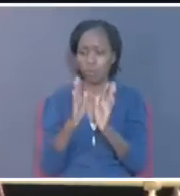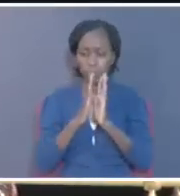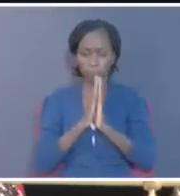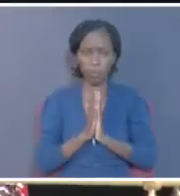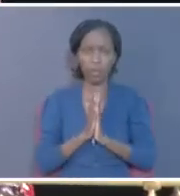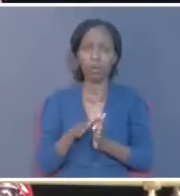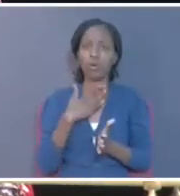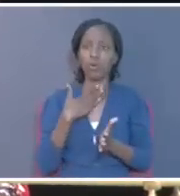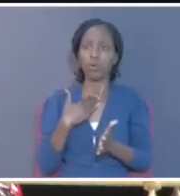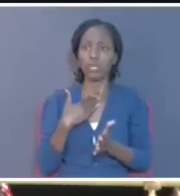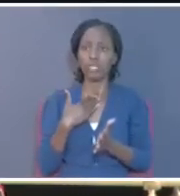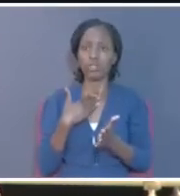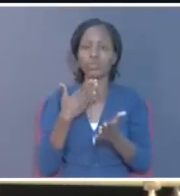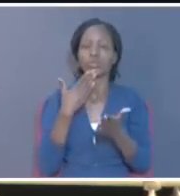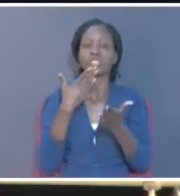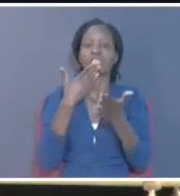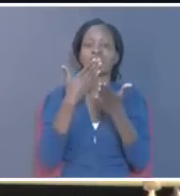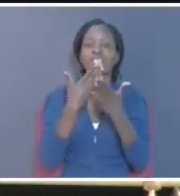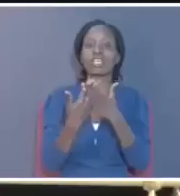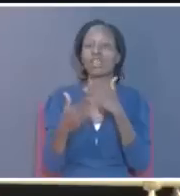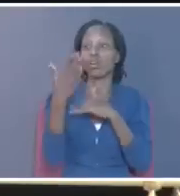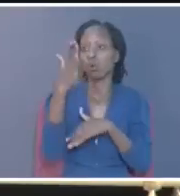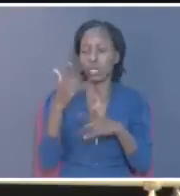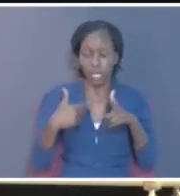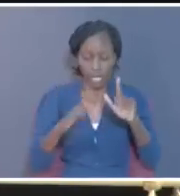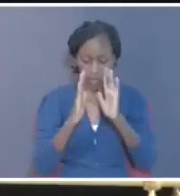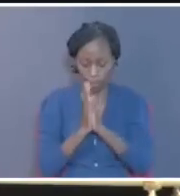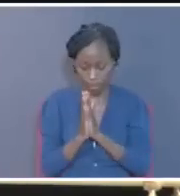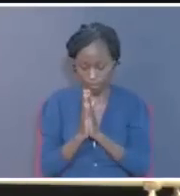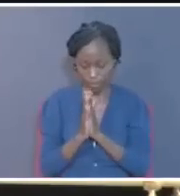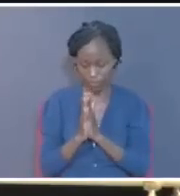like us to give thanks to God. Shall we pray?